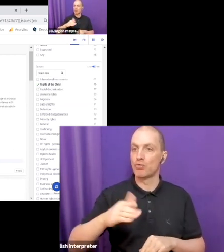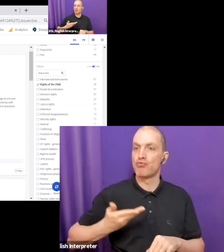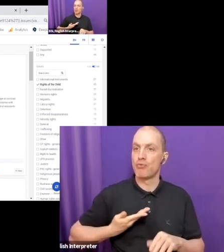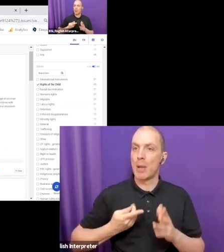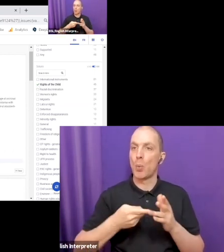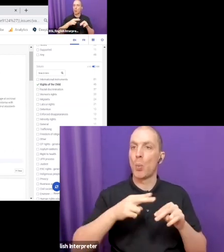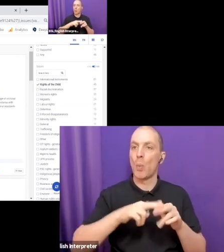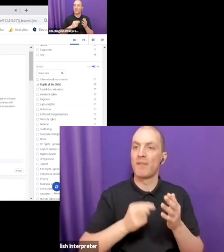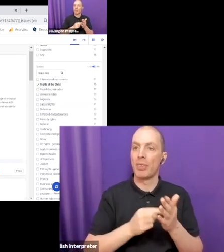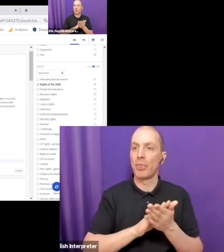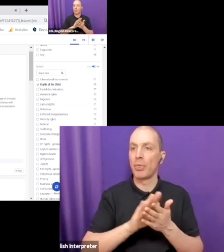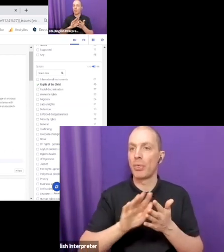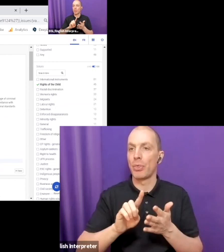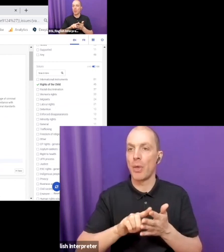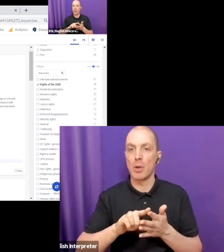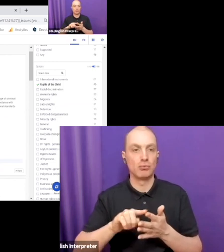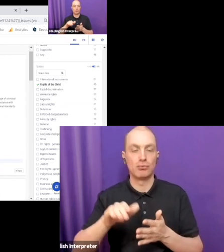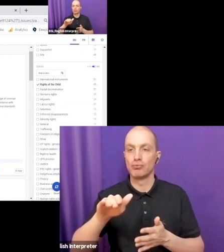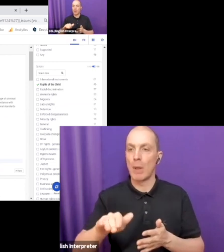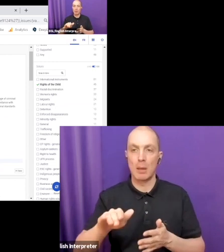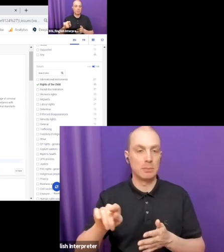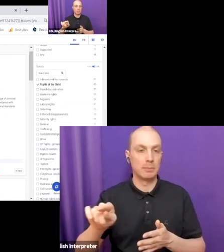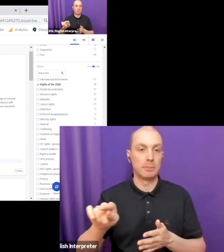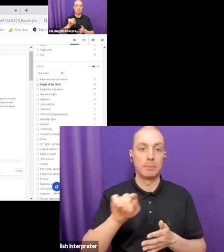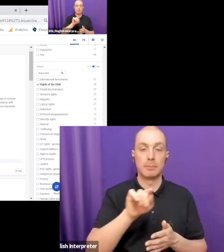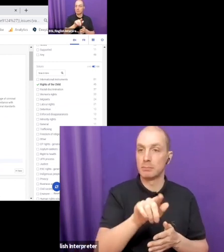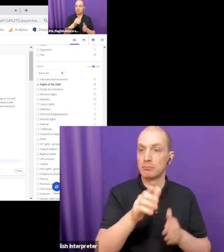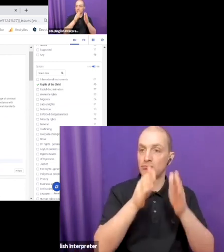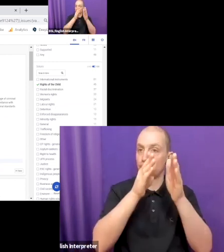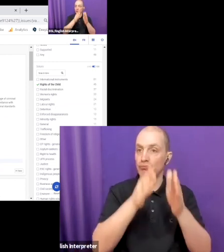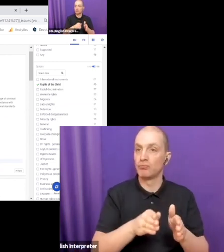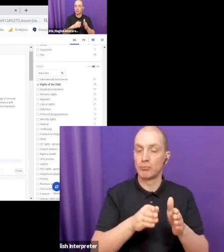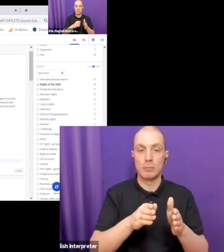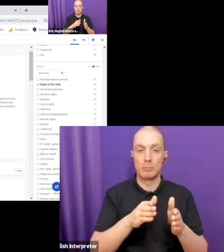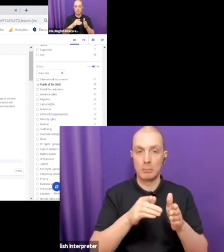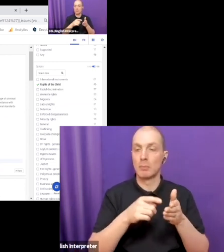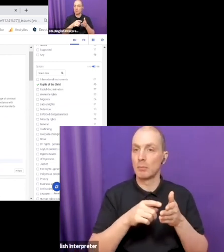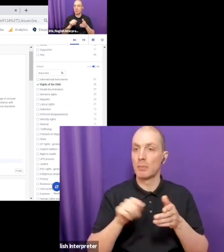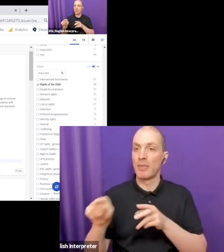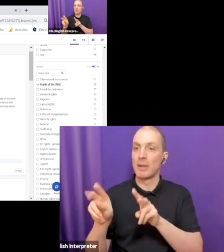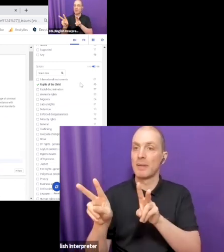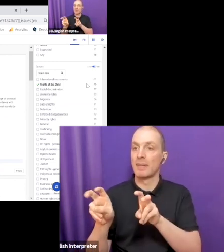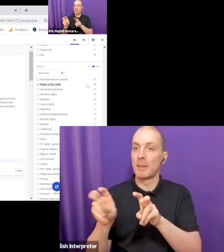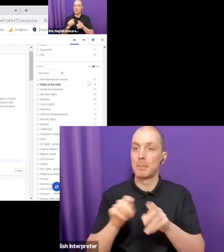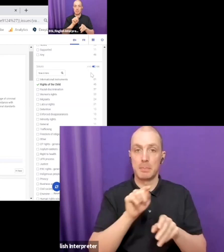here appearing all those recommendations that are addressing that thematic. If you can also